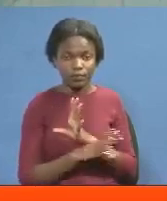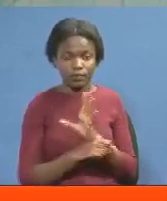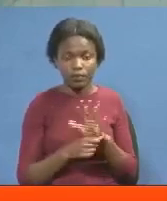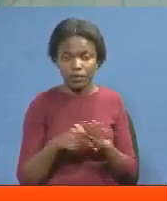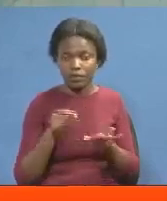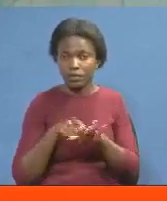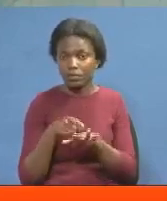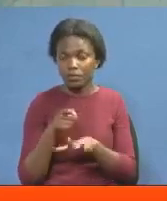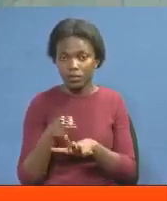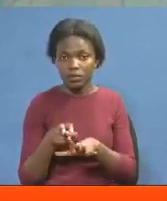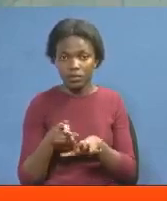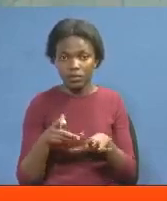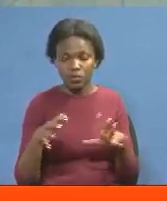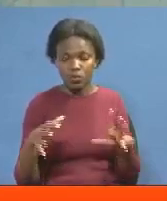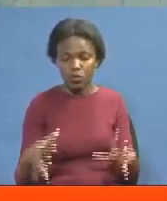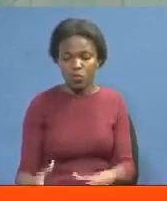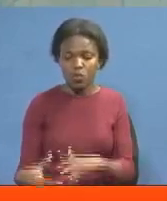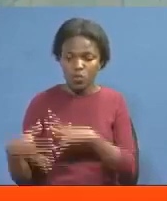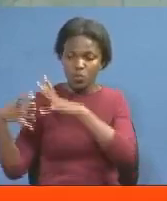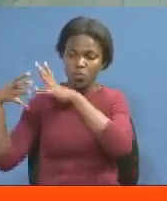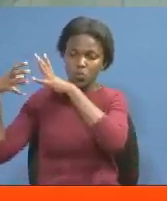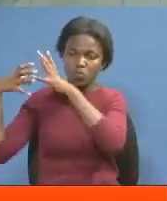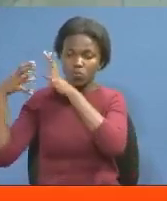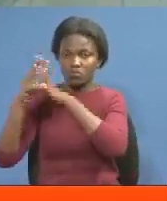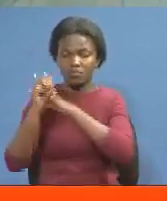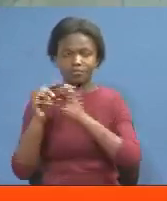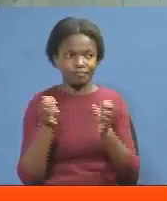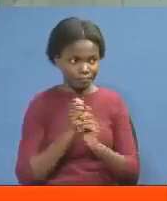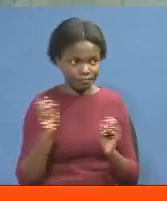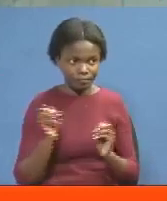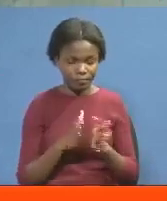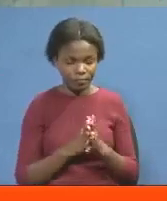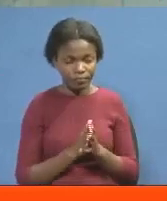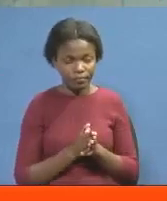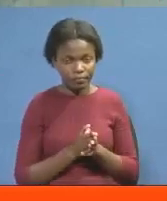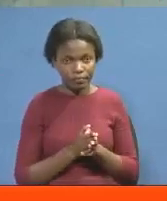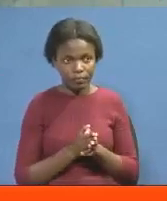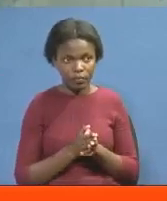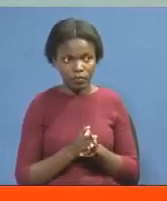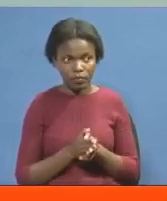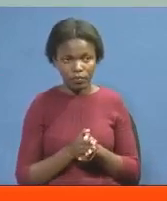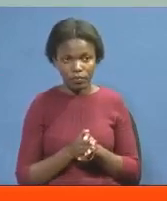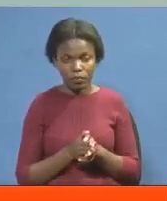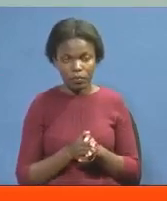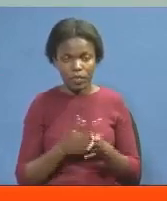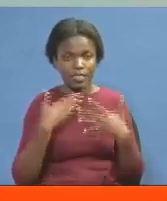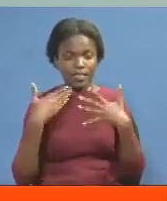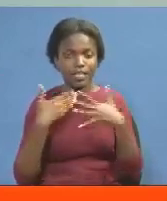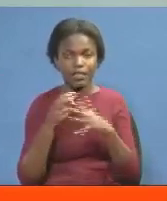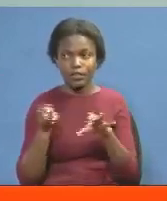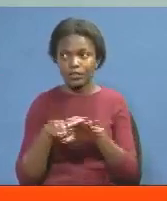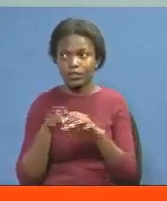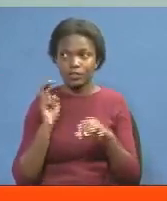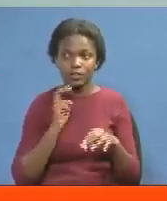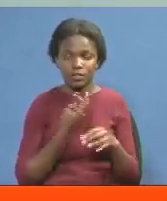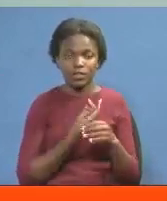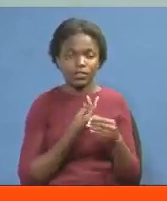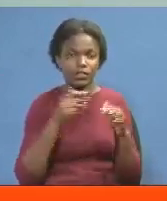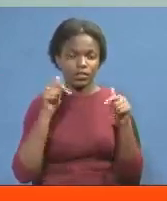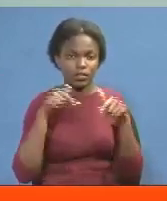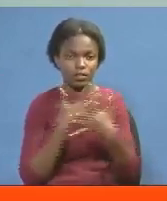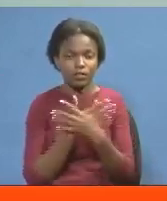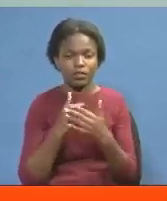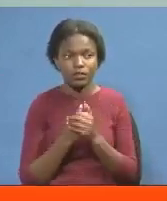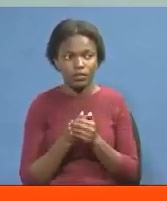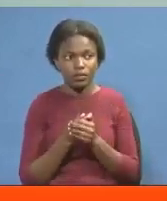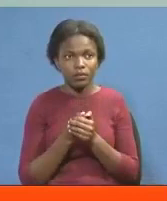not time to take these people back home, at least not in the middle of a pandemic. Well said. Thank you so much for joining us tonight. Thanks. For the